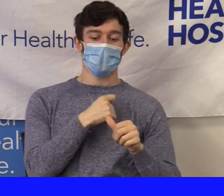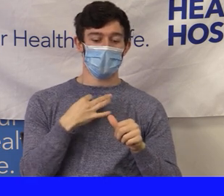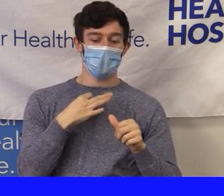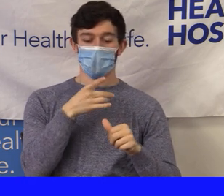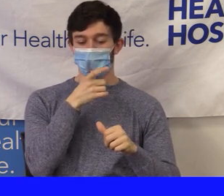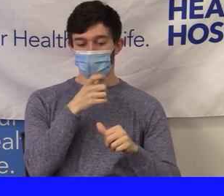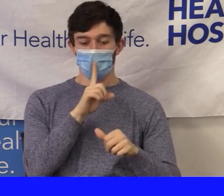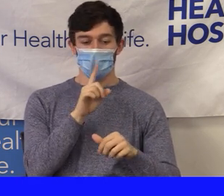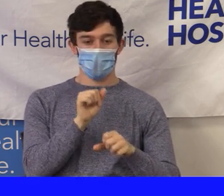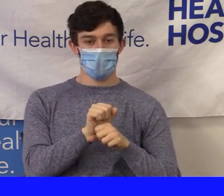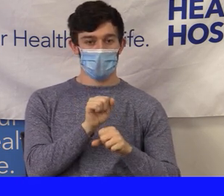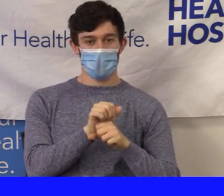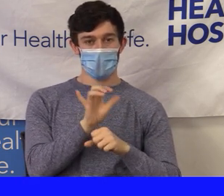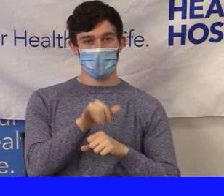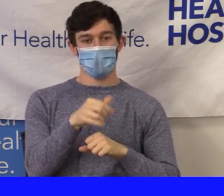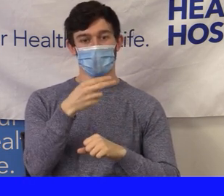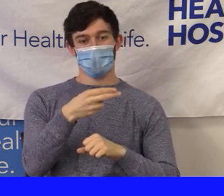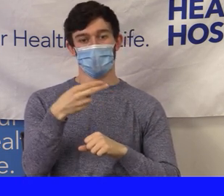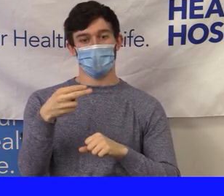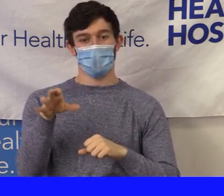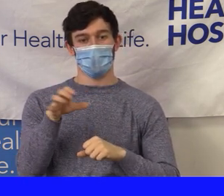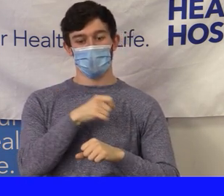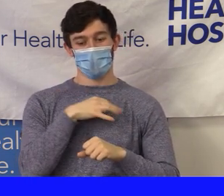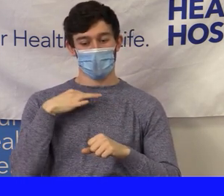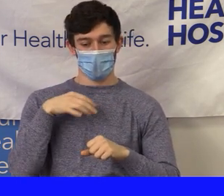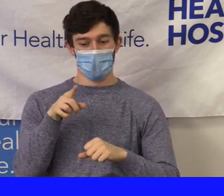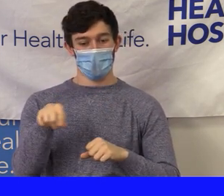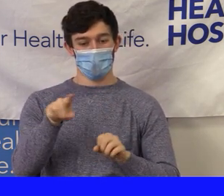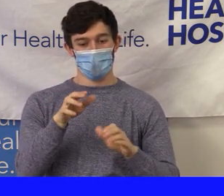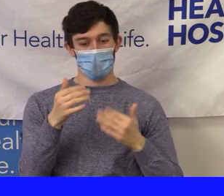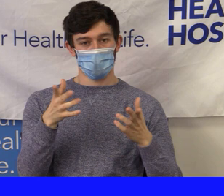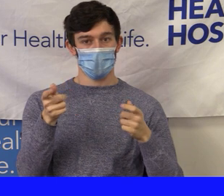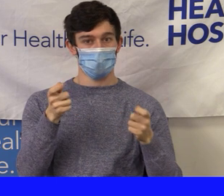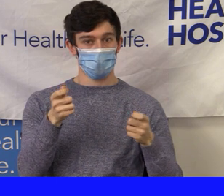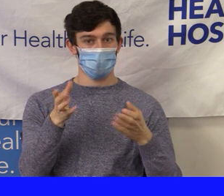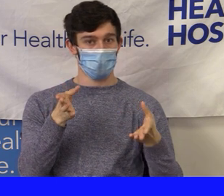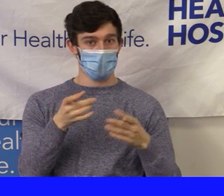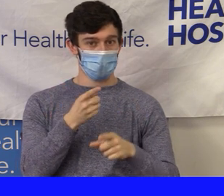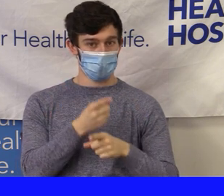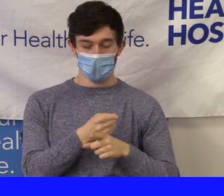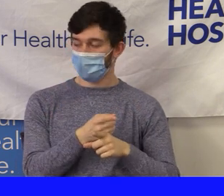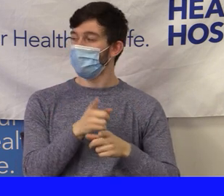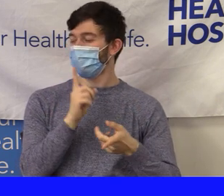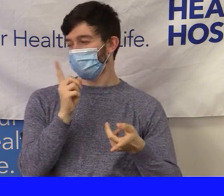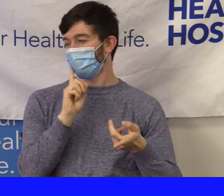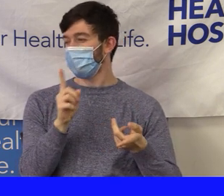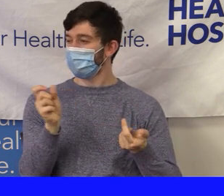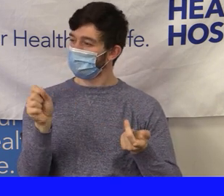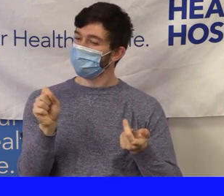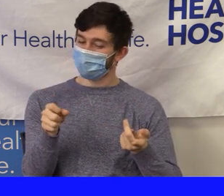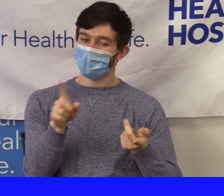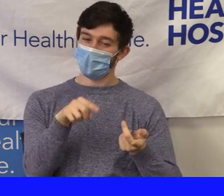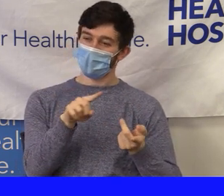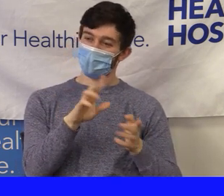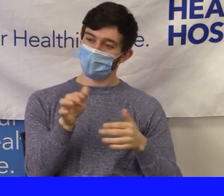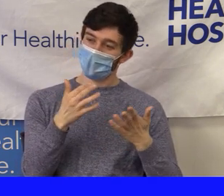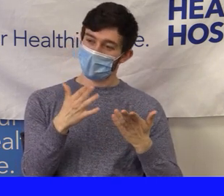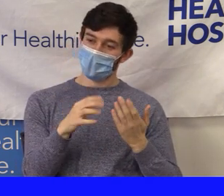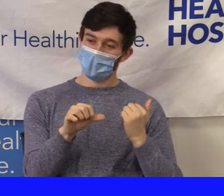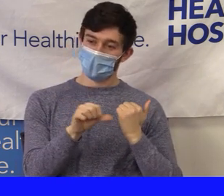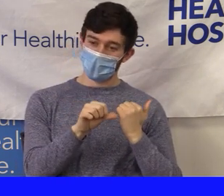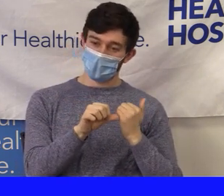are H&H staff, right? They provide management services. Is that the way to look at this? Sure. But, yes. They provide the